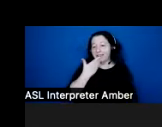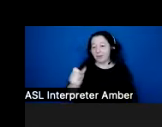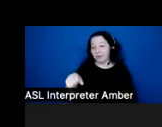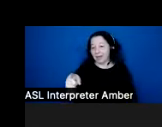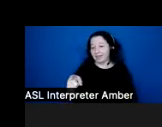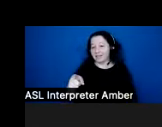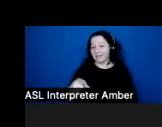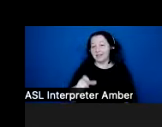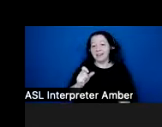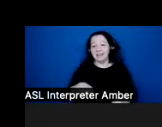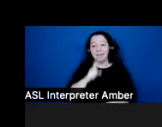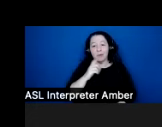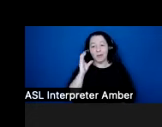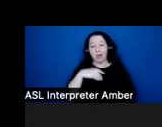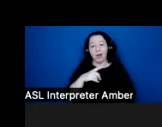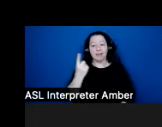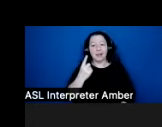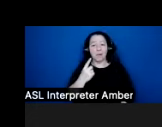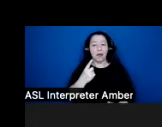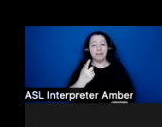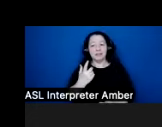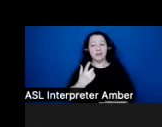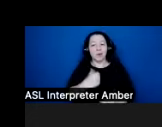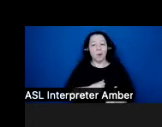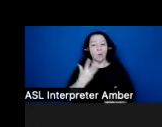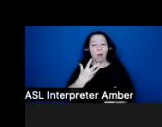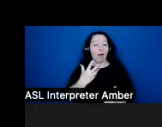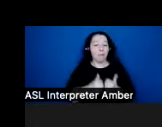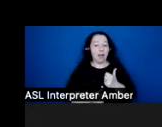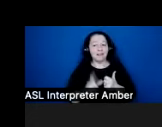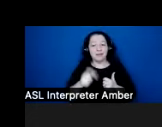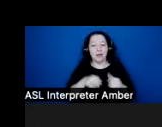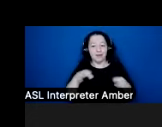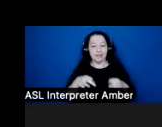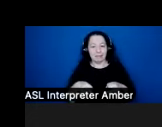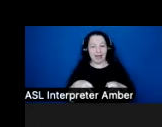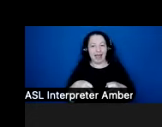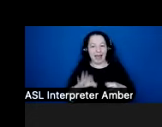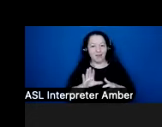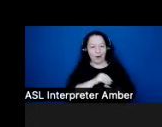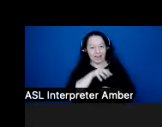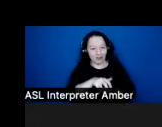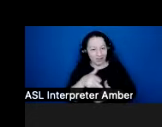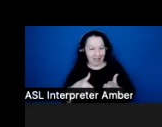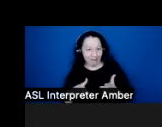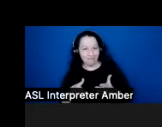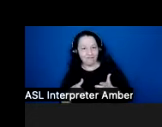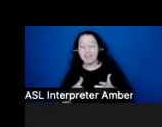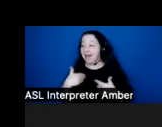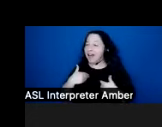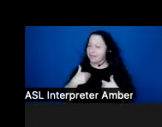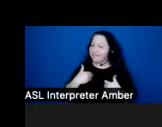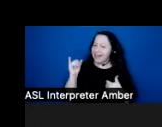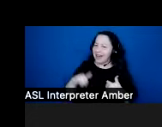be especially odd when one is white passing and you have to explain your Indigenous self. I have that experience. So I appreciate